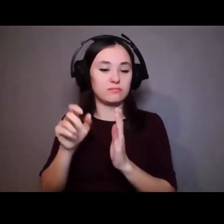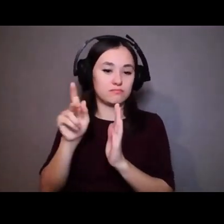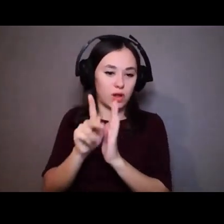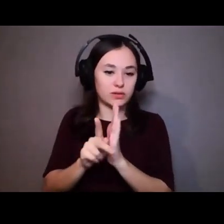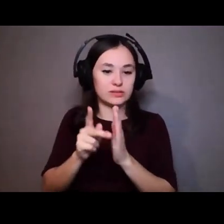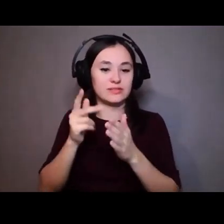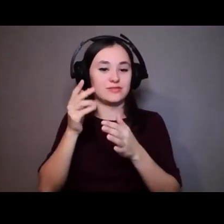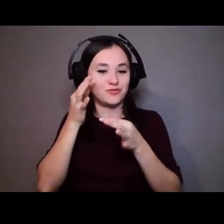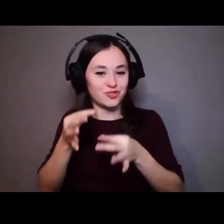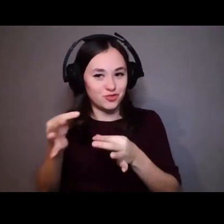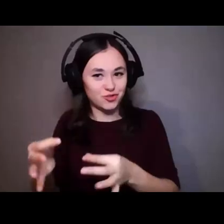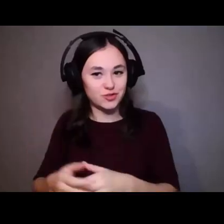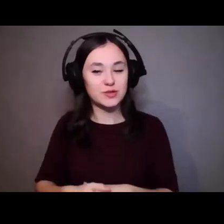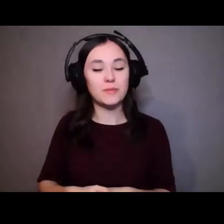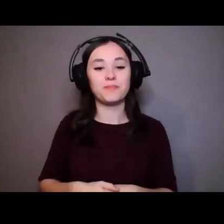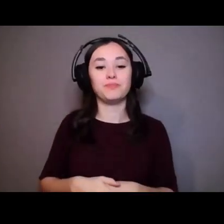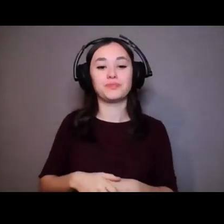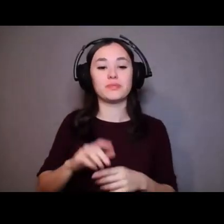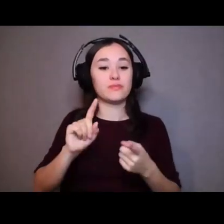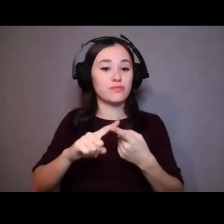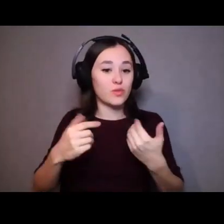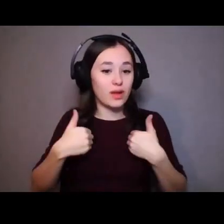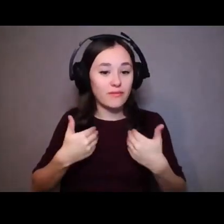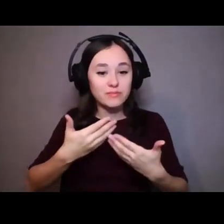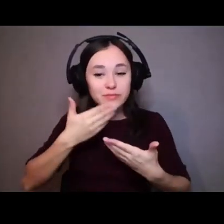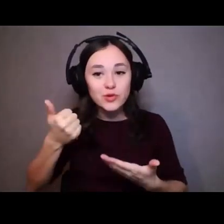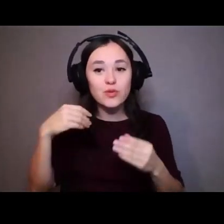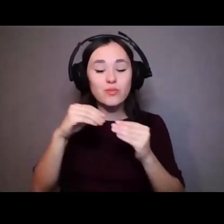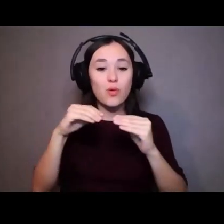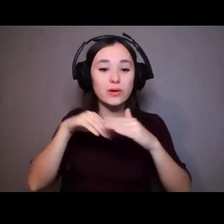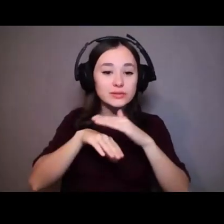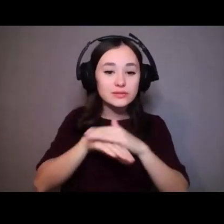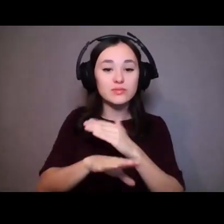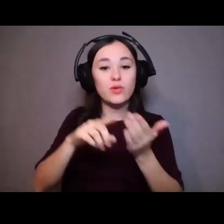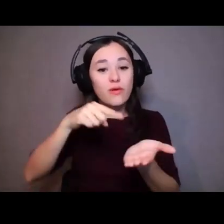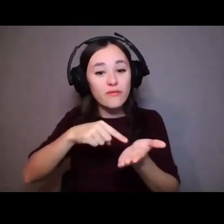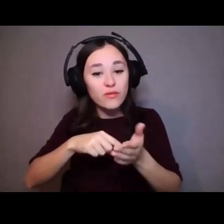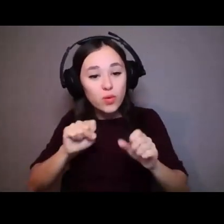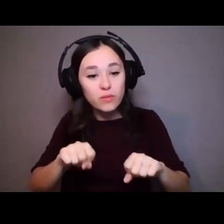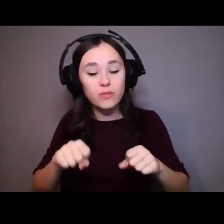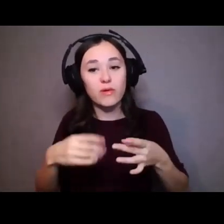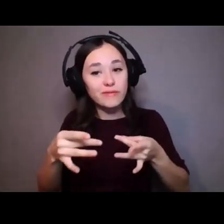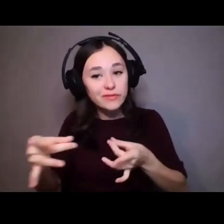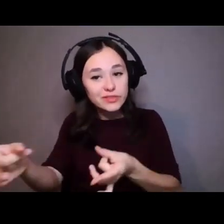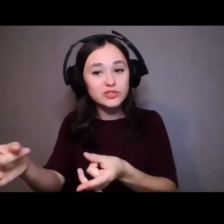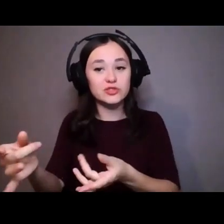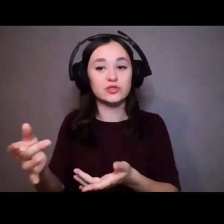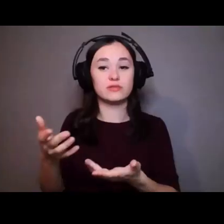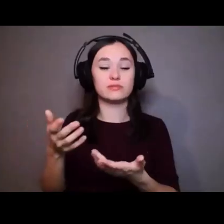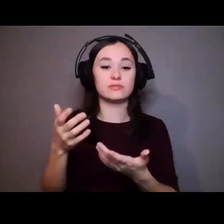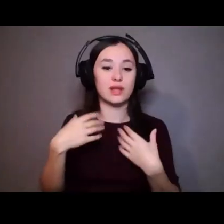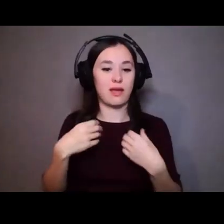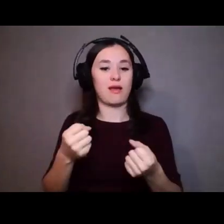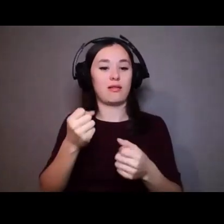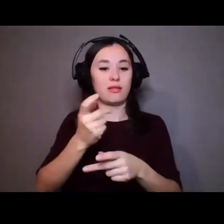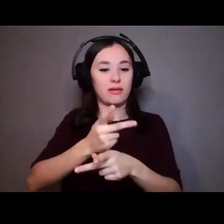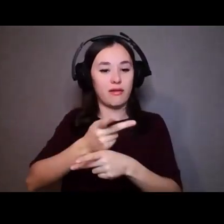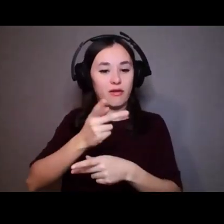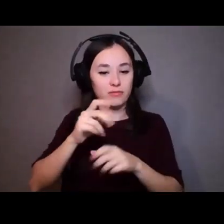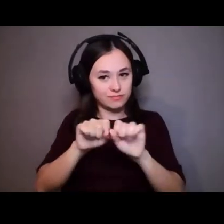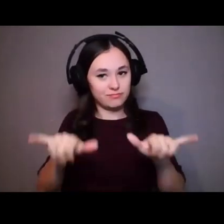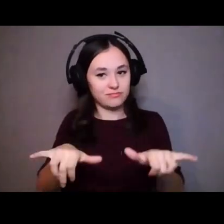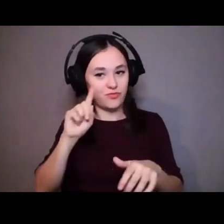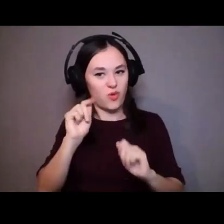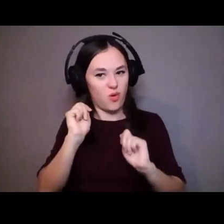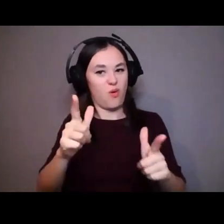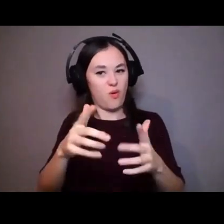of achieving a more accessible, affordable, efficient, and effective healthcare system for every American. In short, I really seek